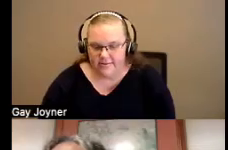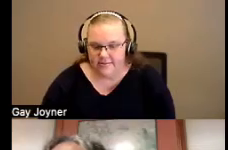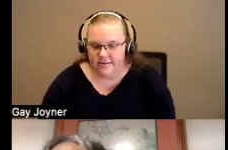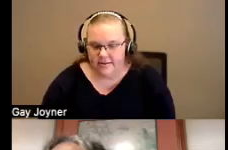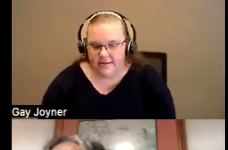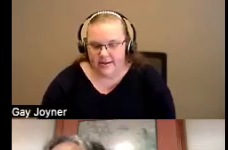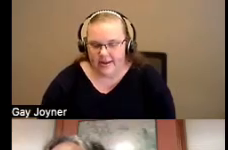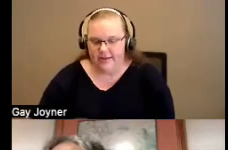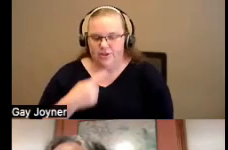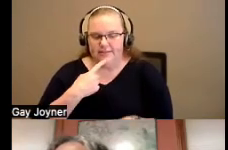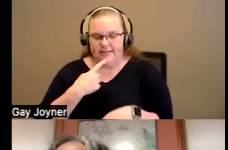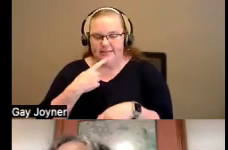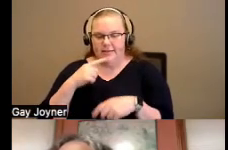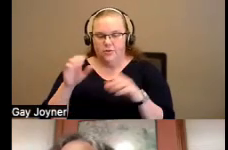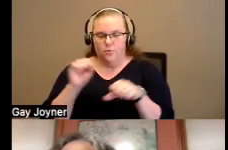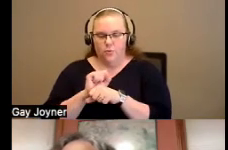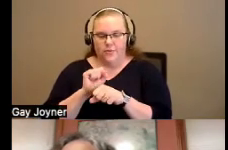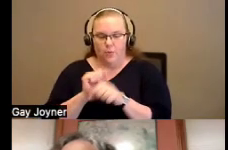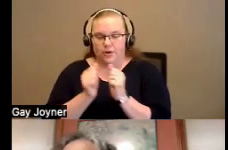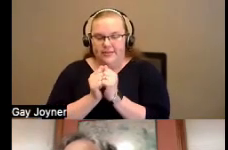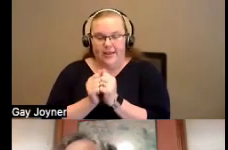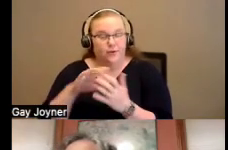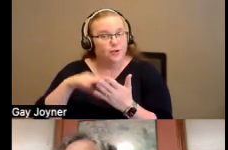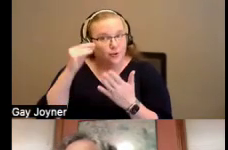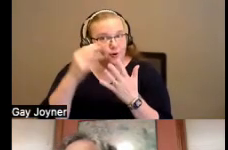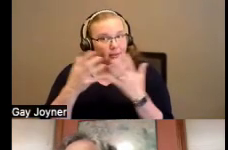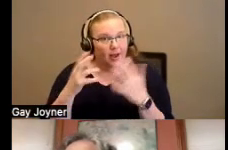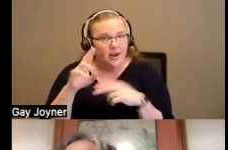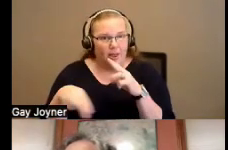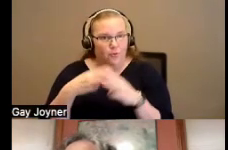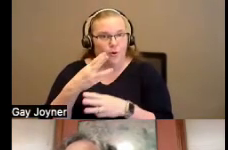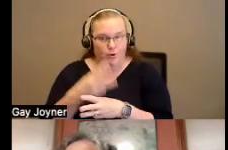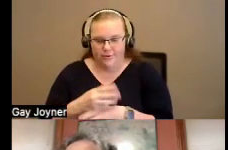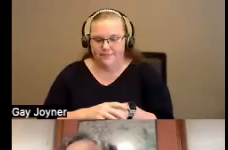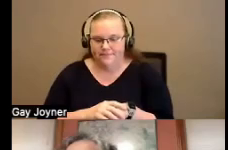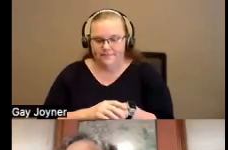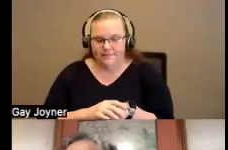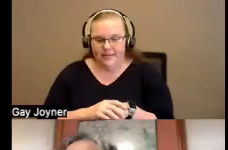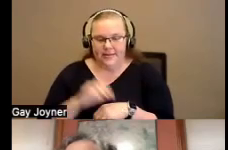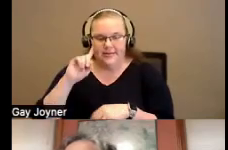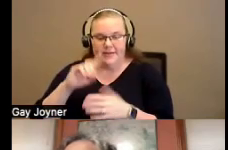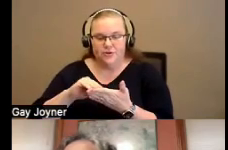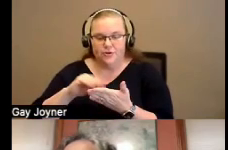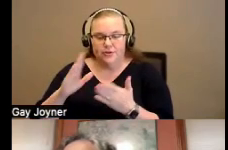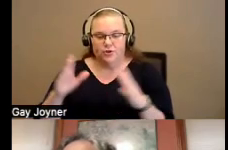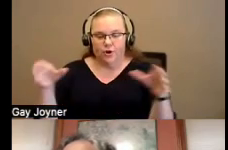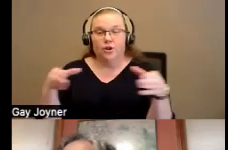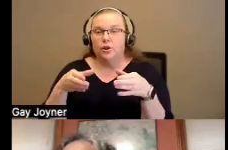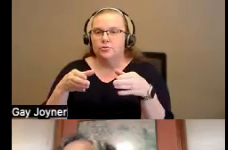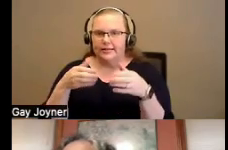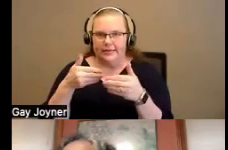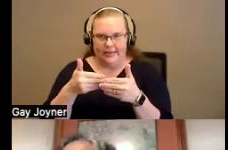that is, and it just says that they work together to learn a lot about the world. The deaf students